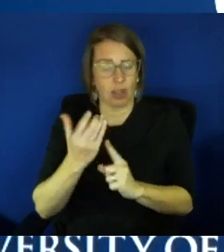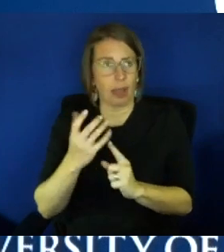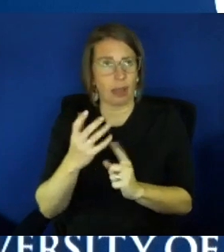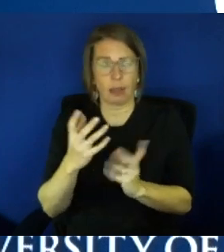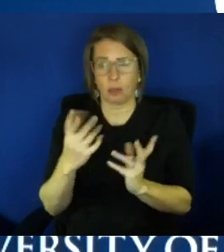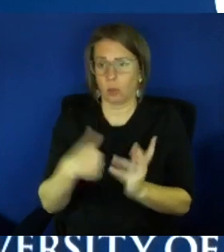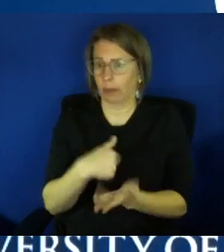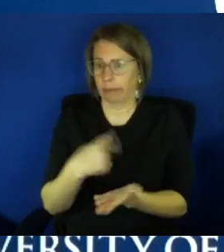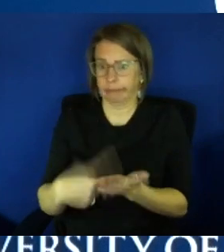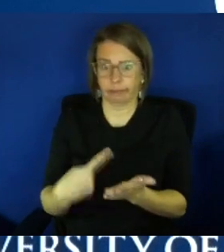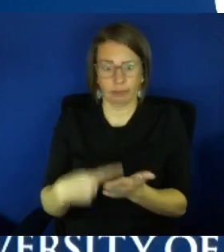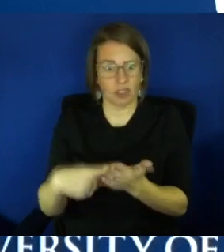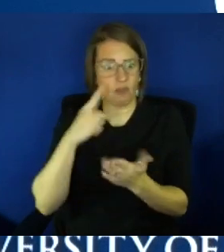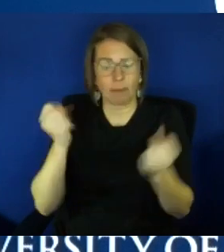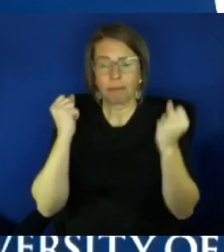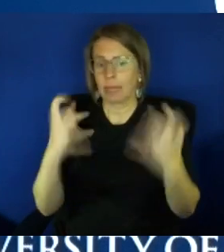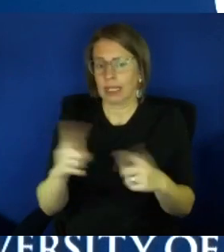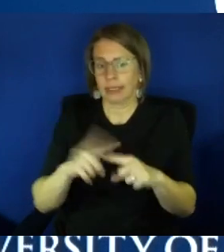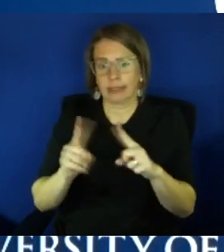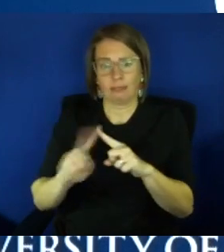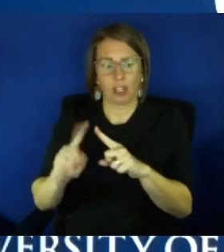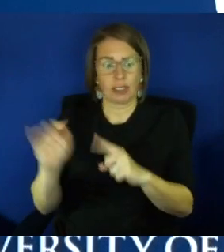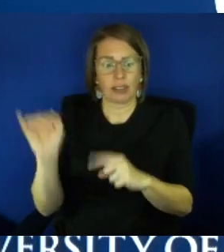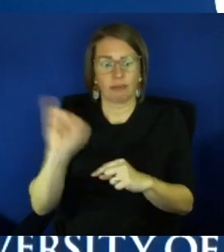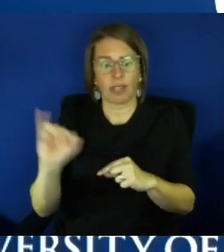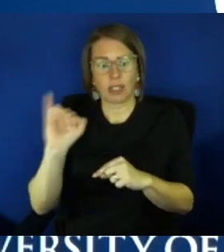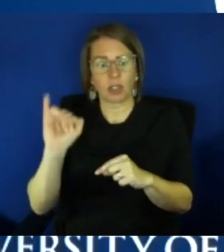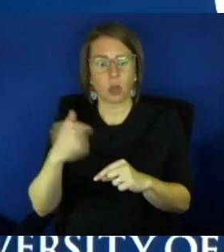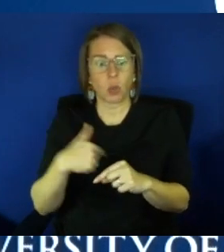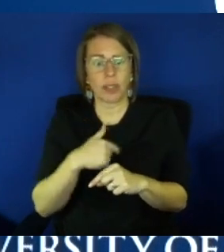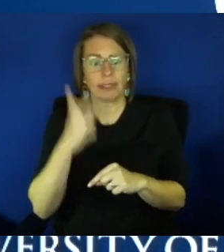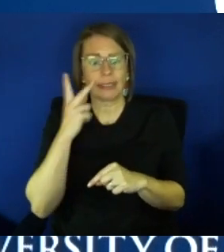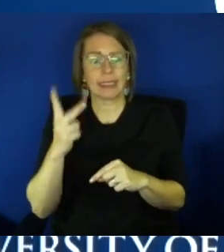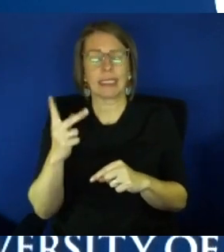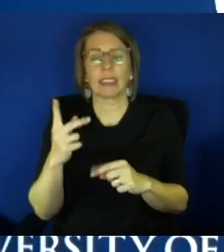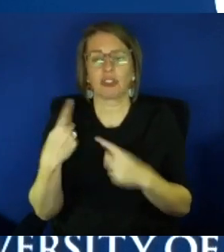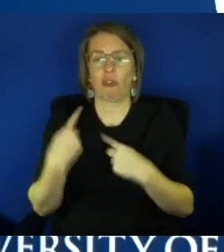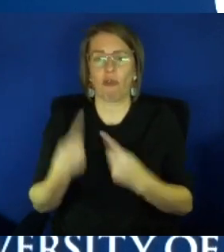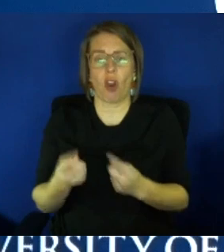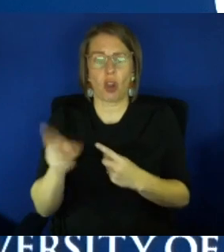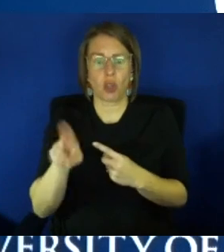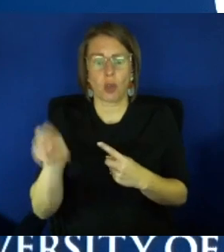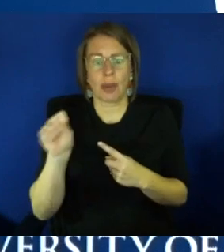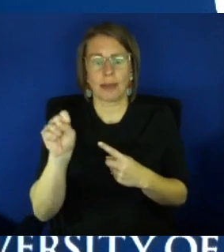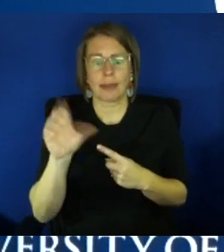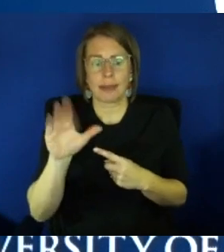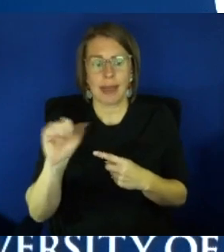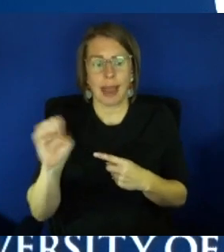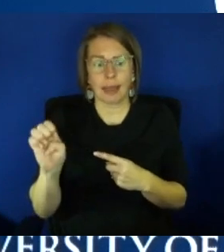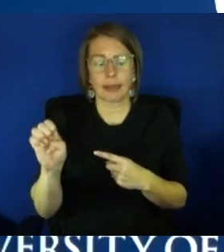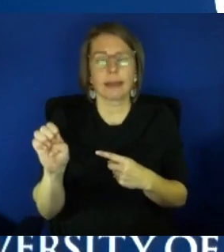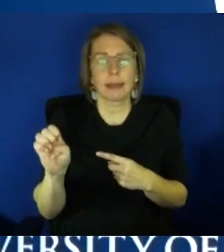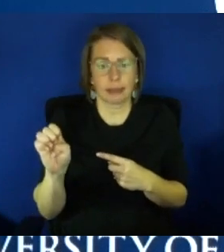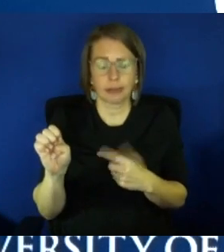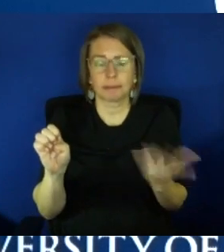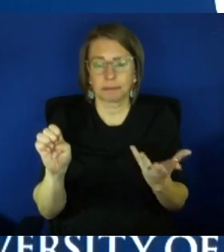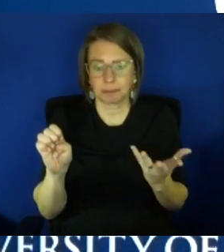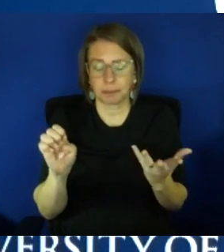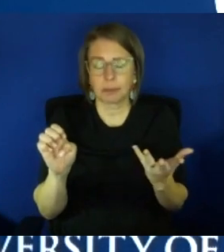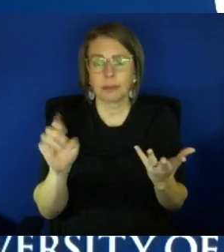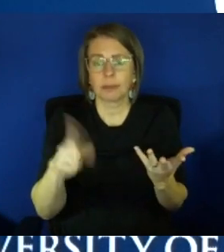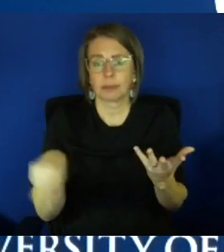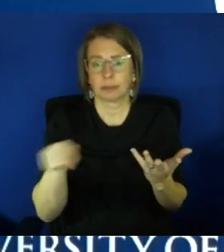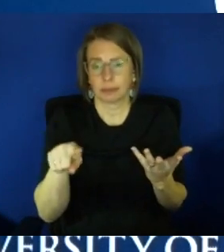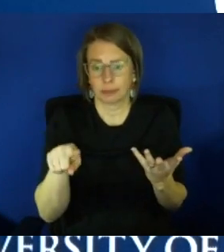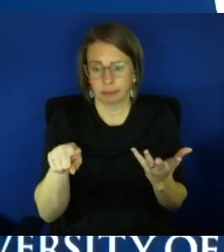different infections as well. But what we have seen so far in the United States cases is that those people were